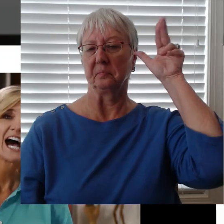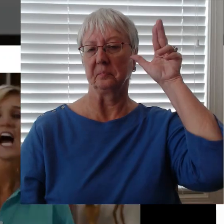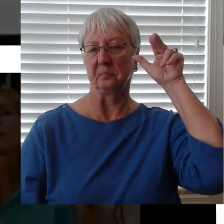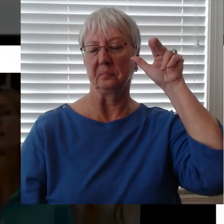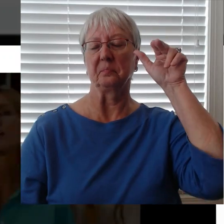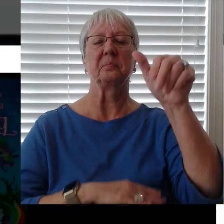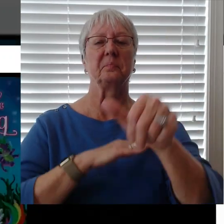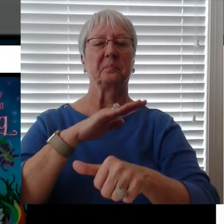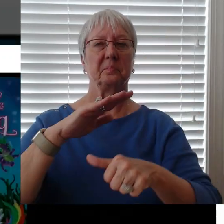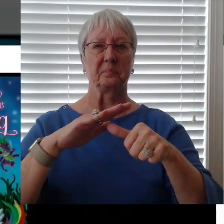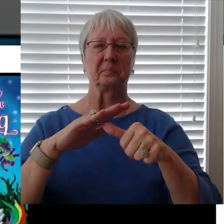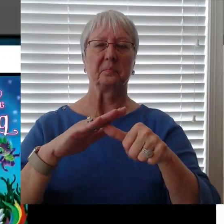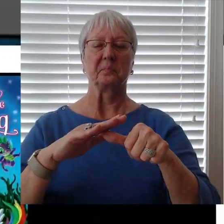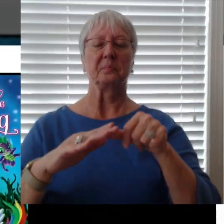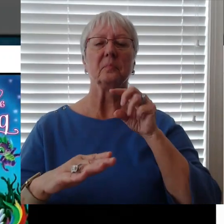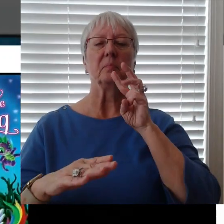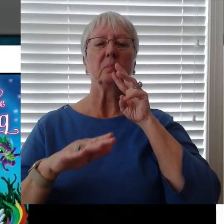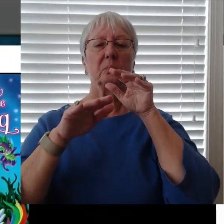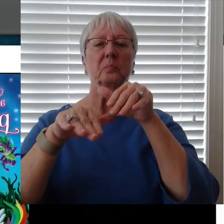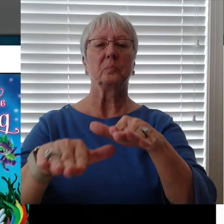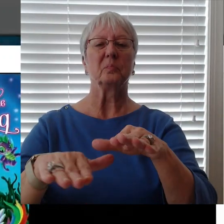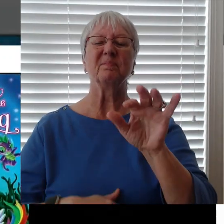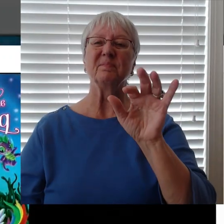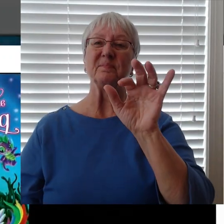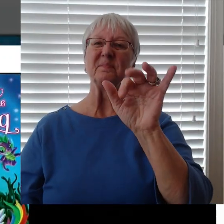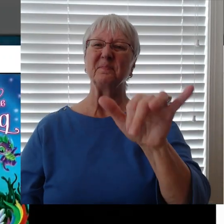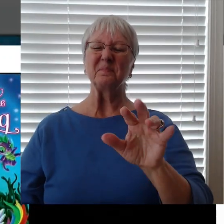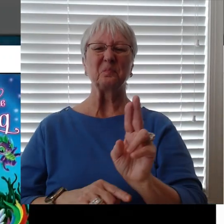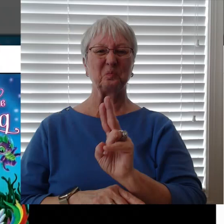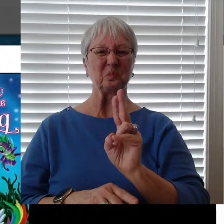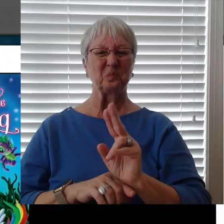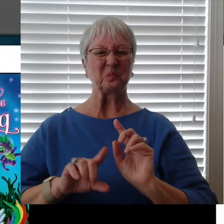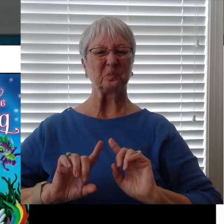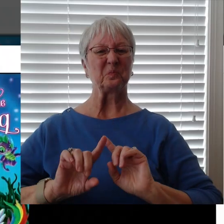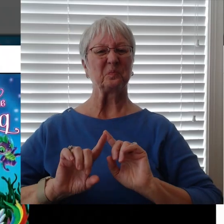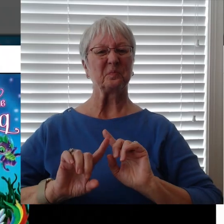I used iridescent colors to represent the magic of the